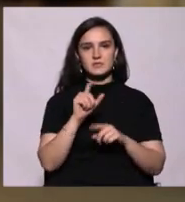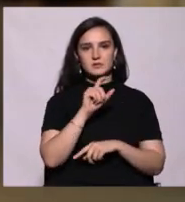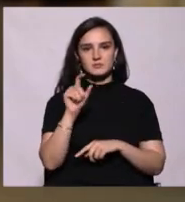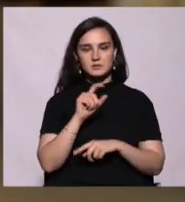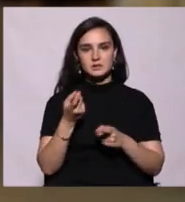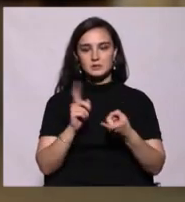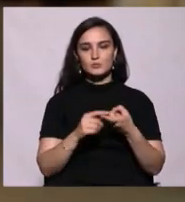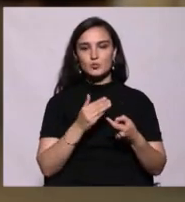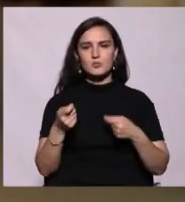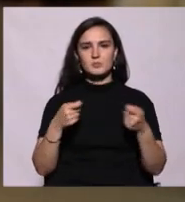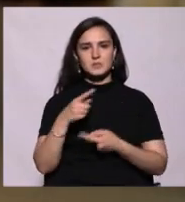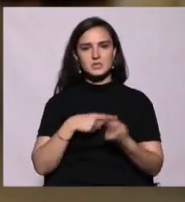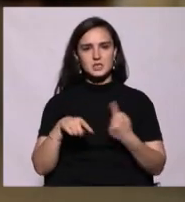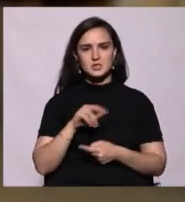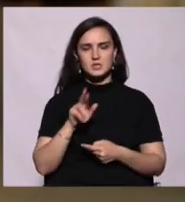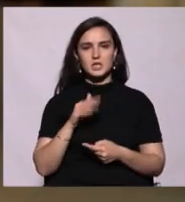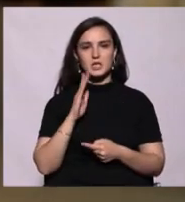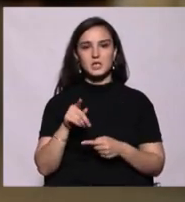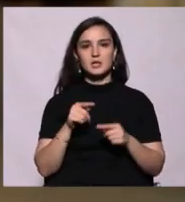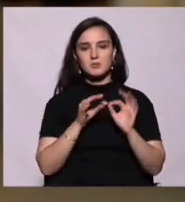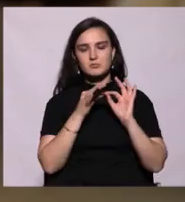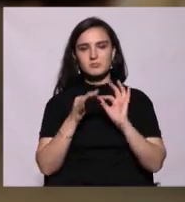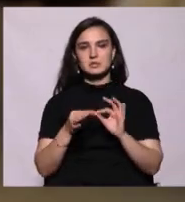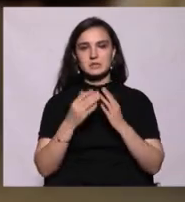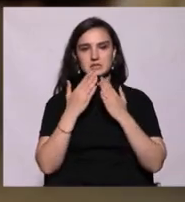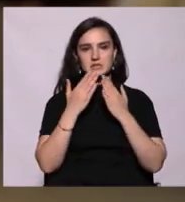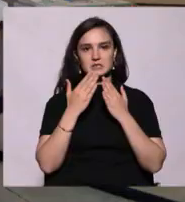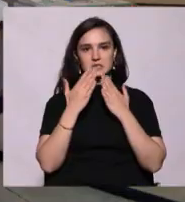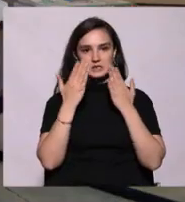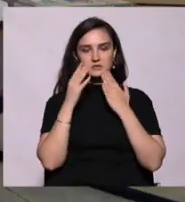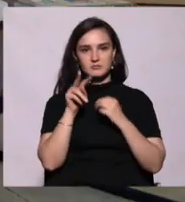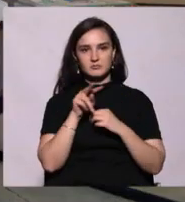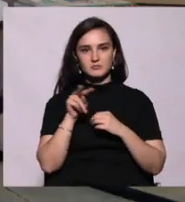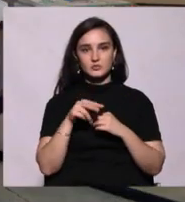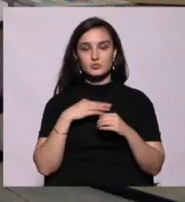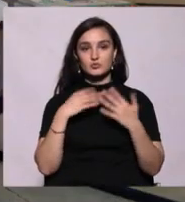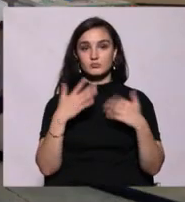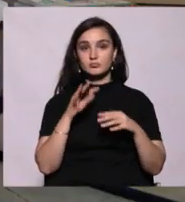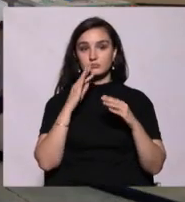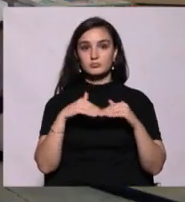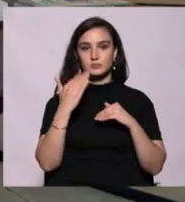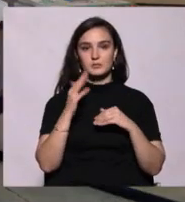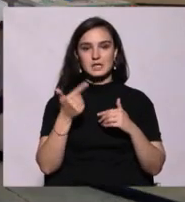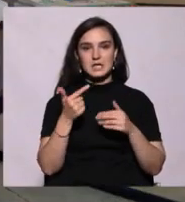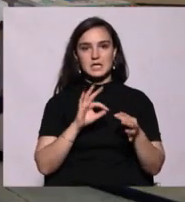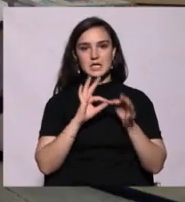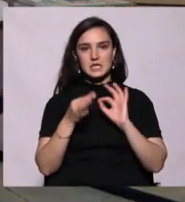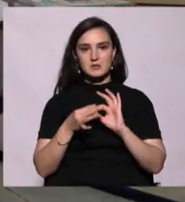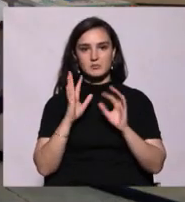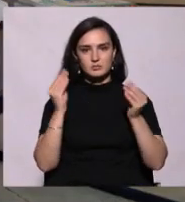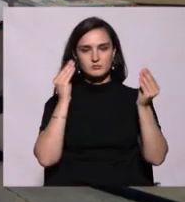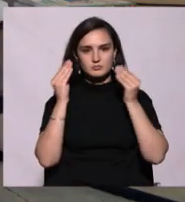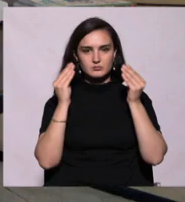vocabulary related to business and it will be followed by reading. After our reading, we will have grammar